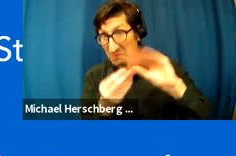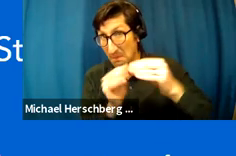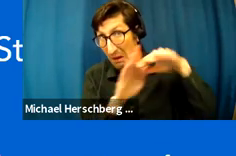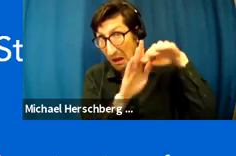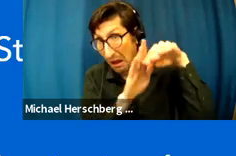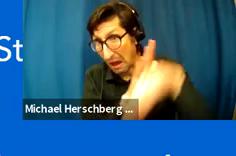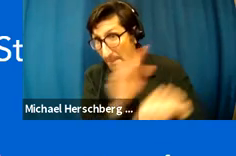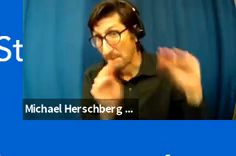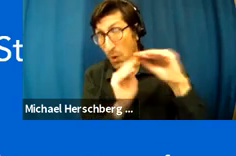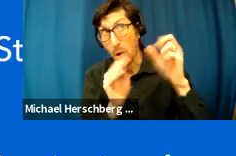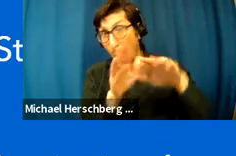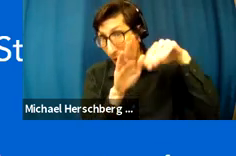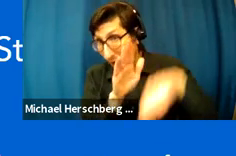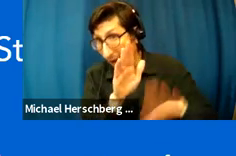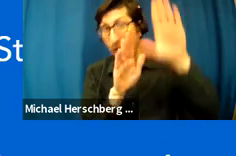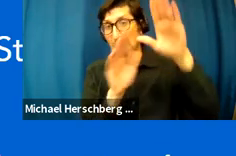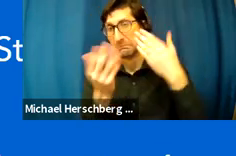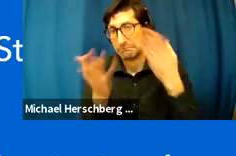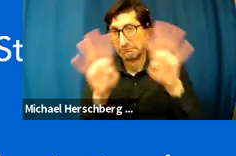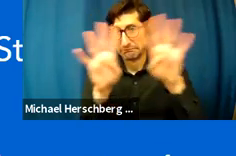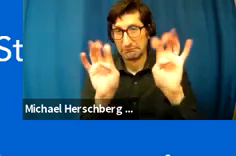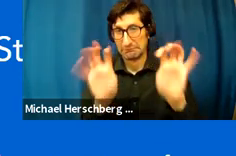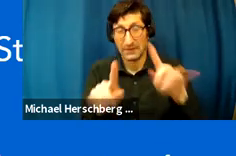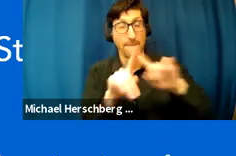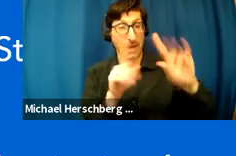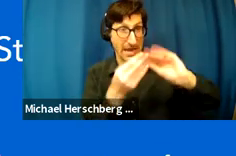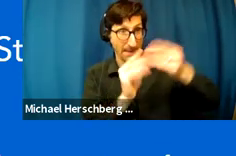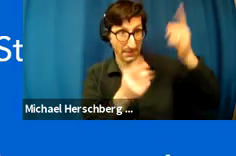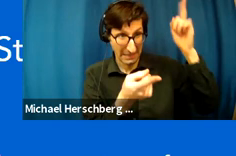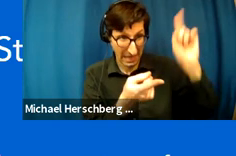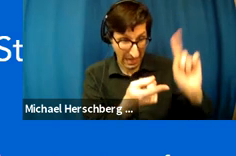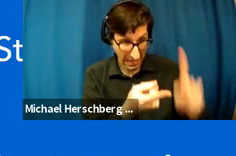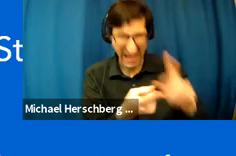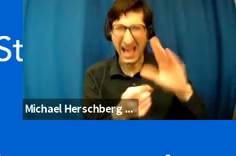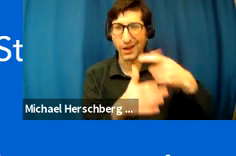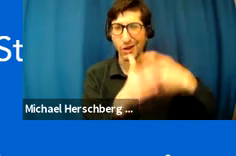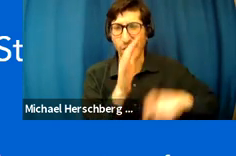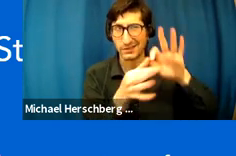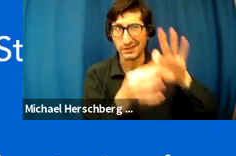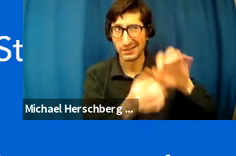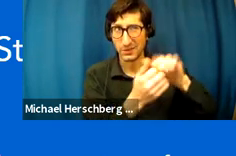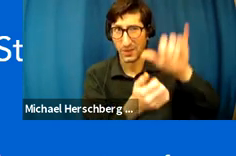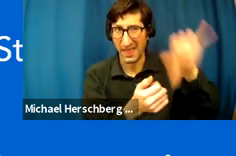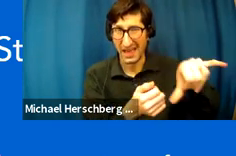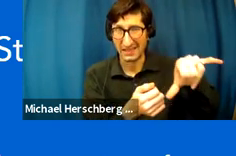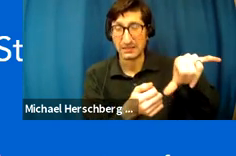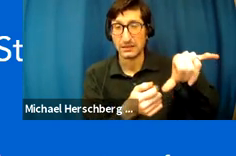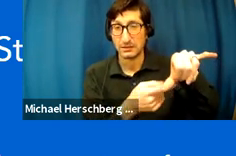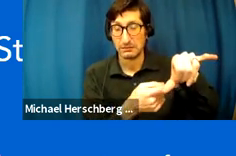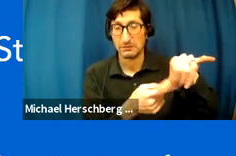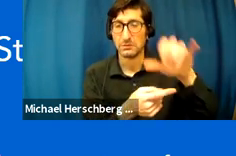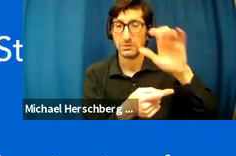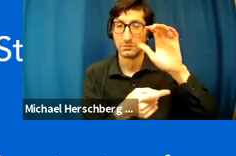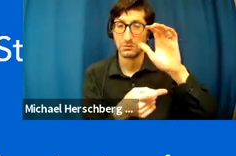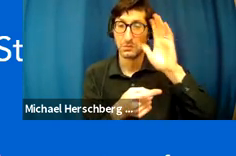we do know, though, is that these enrollment declines and the potential cuts associated with them would have had a disproportionate